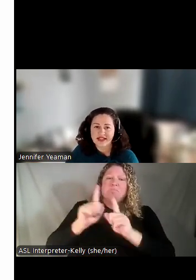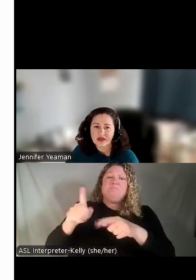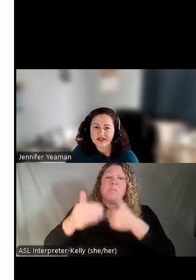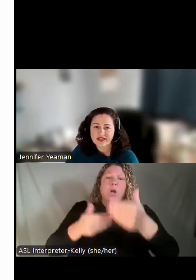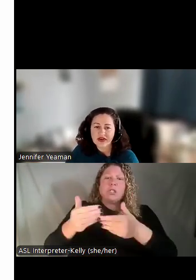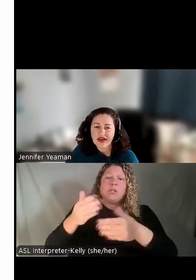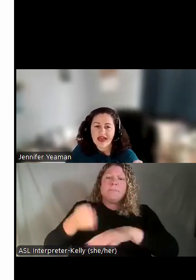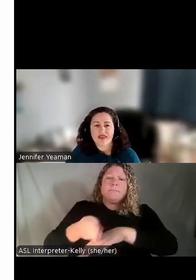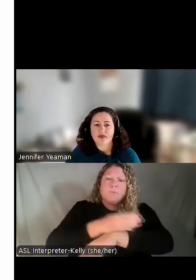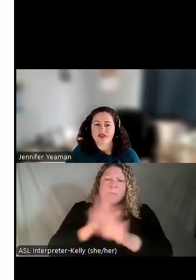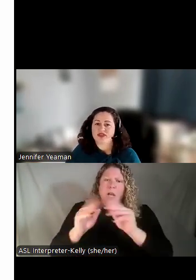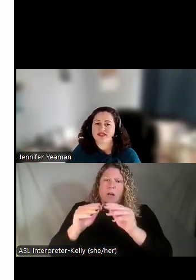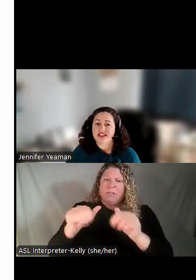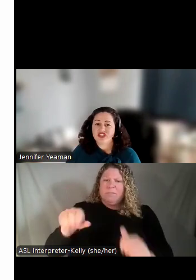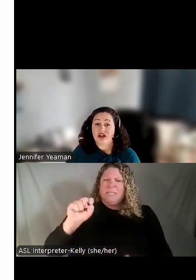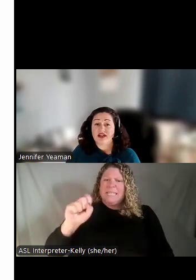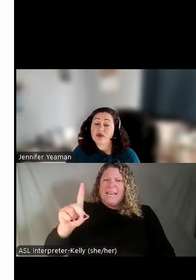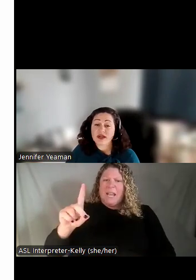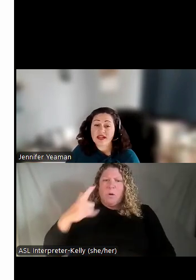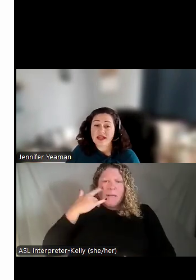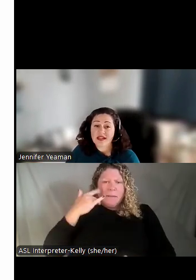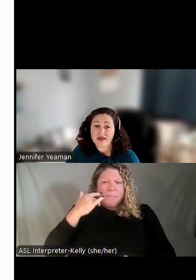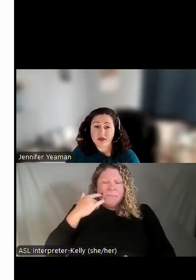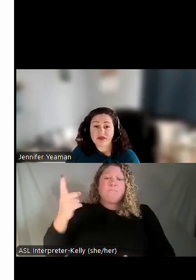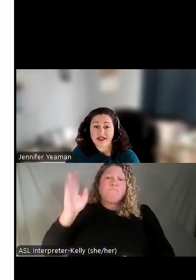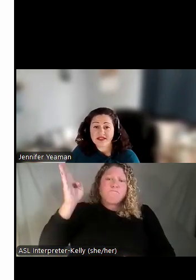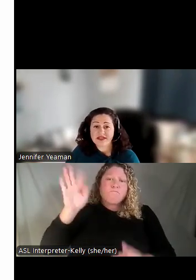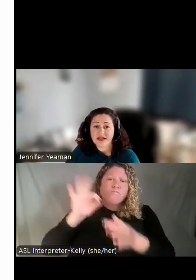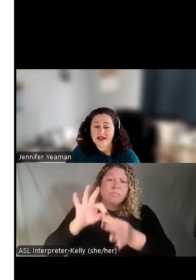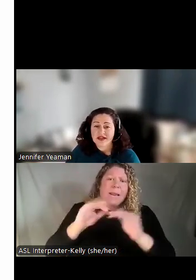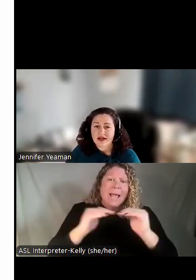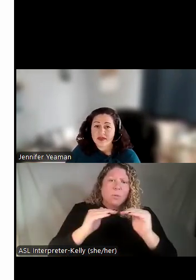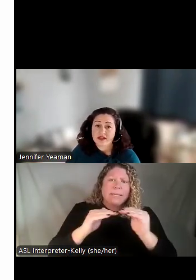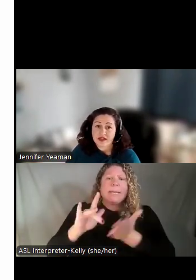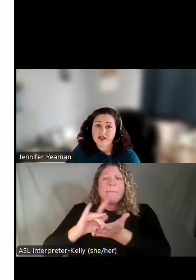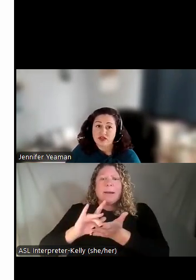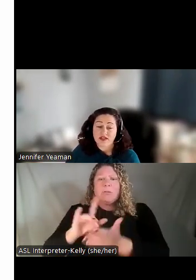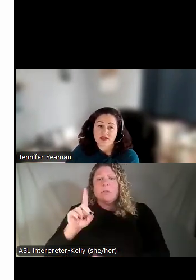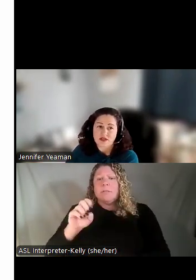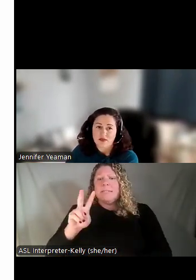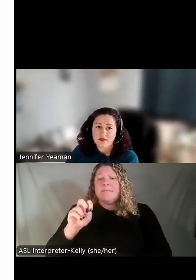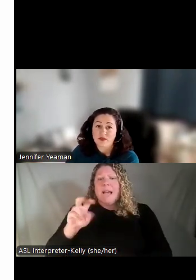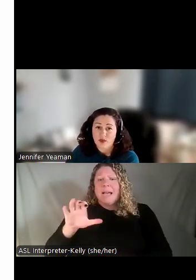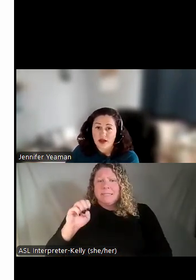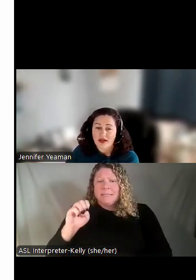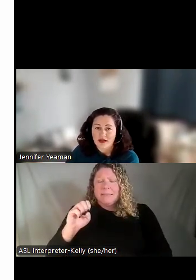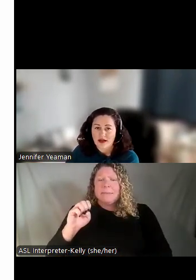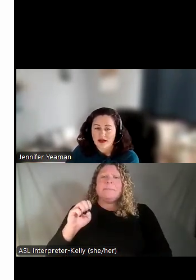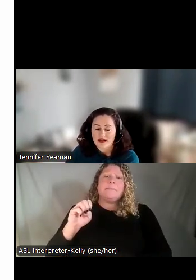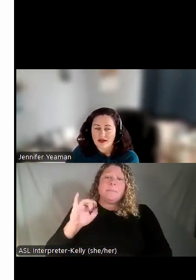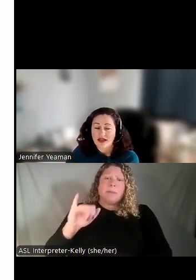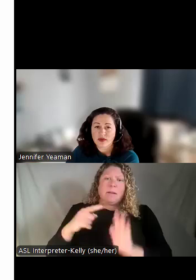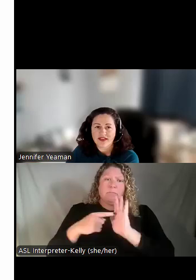in San Diego this year, and there was a presentation on equity in medical devices that illustrates